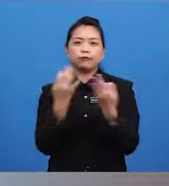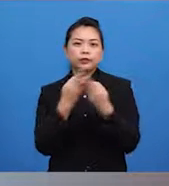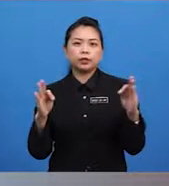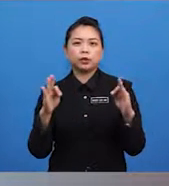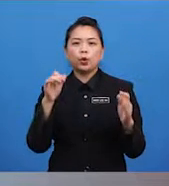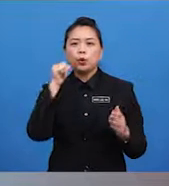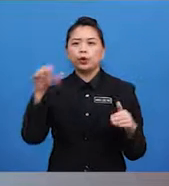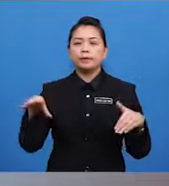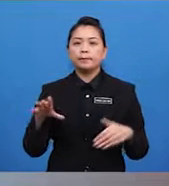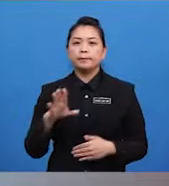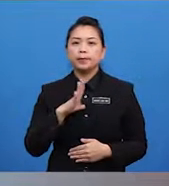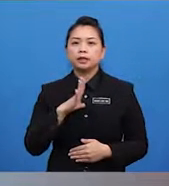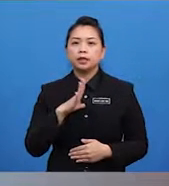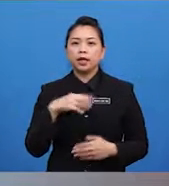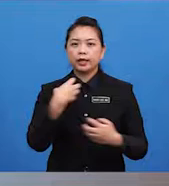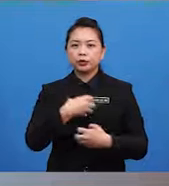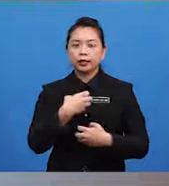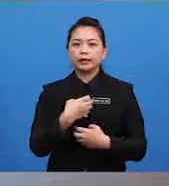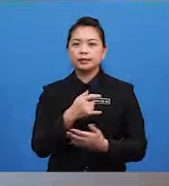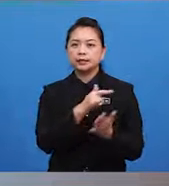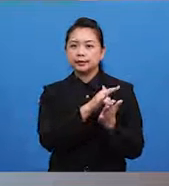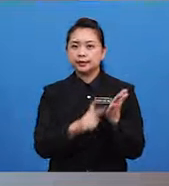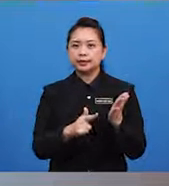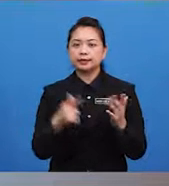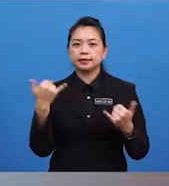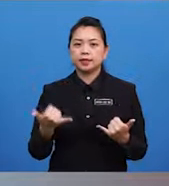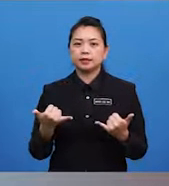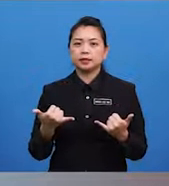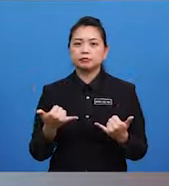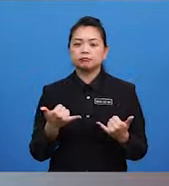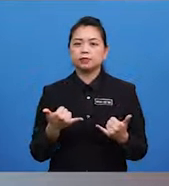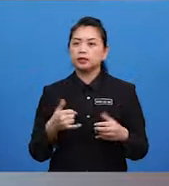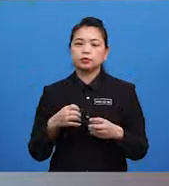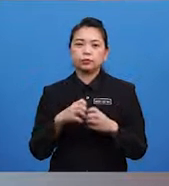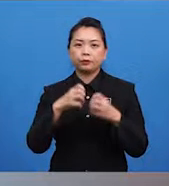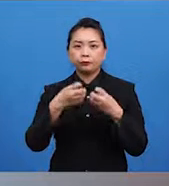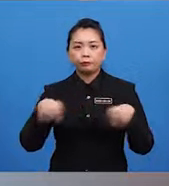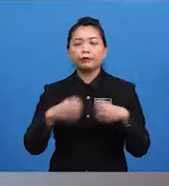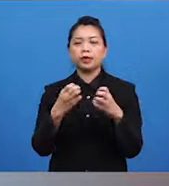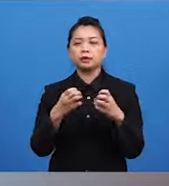days, which is to be celebrated. But it is also creating social problems.